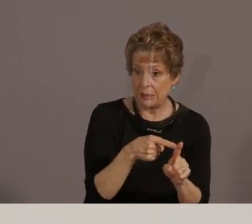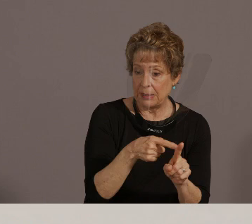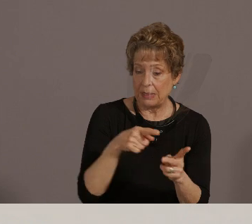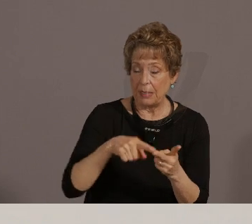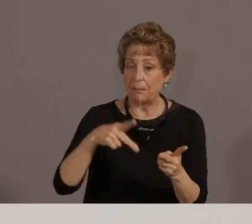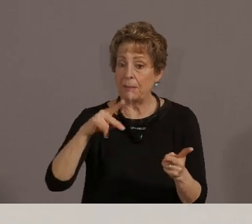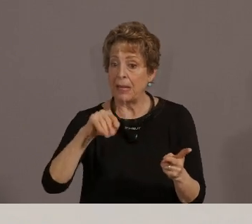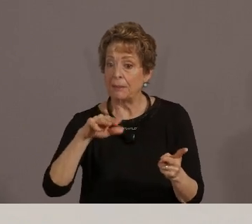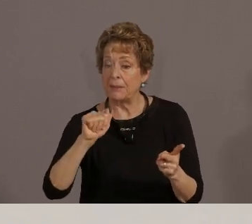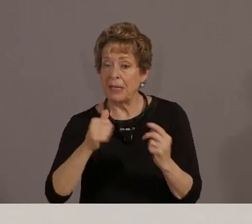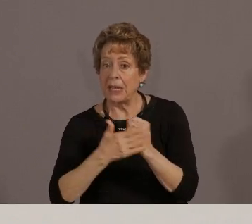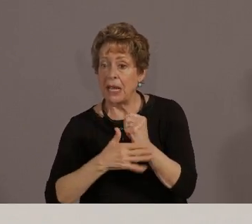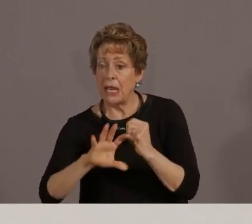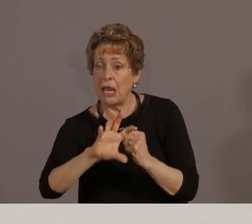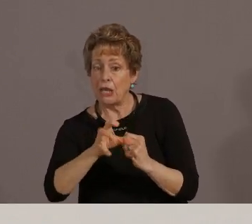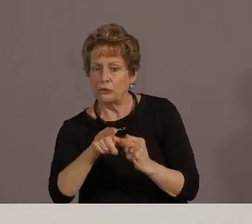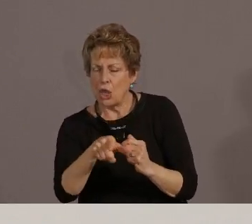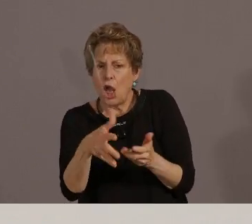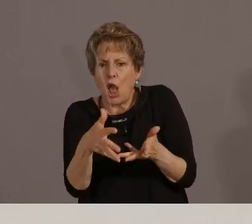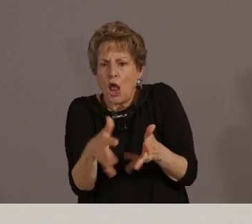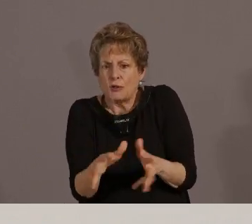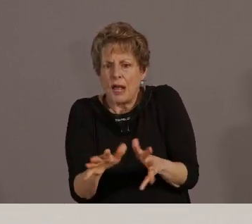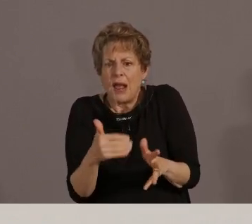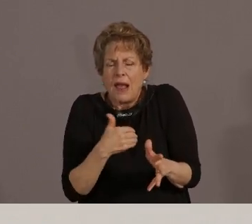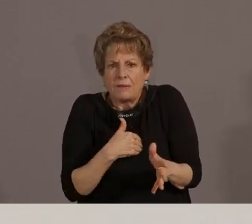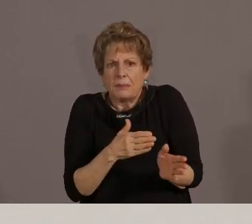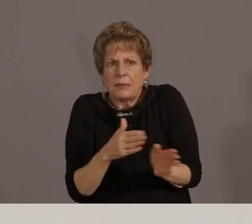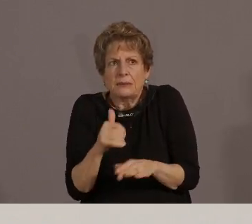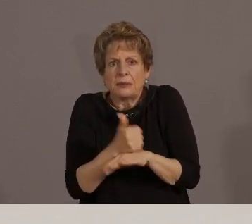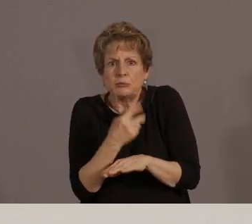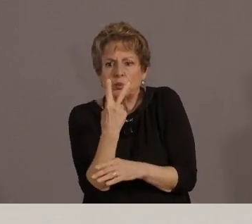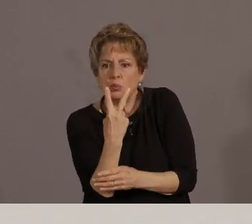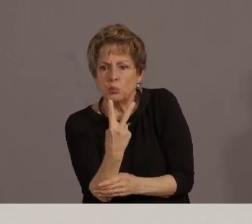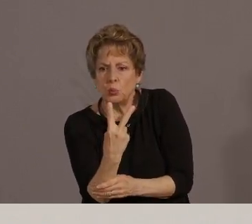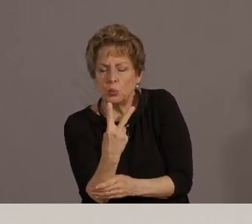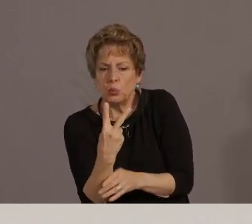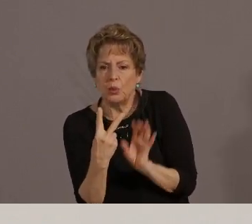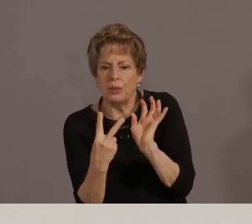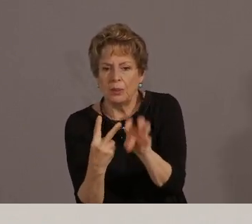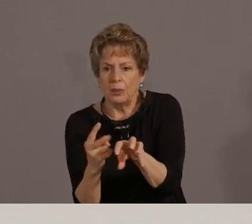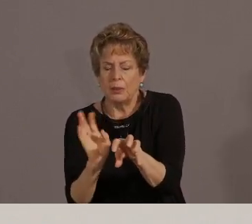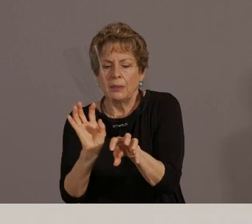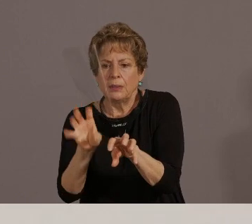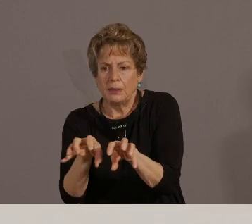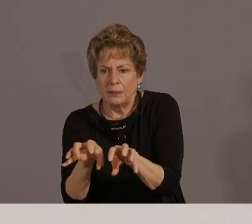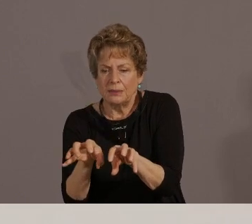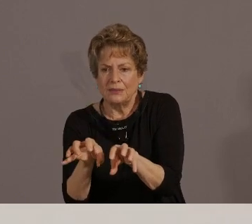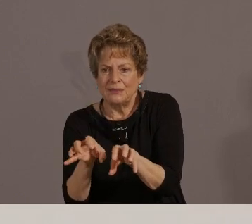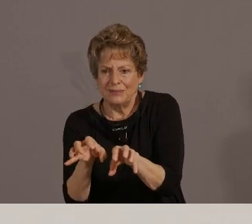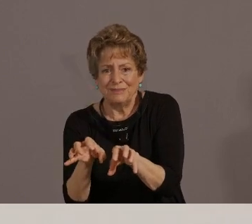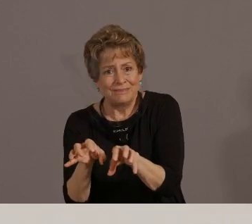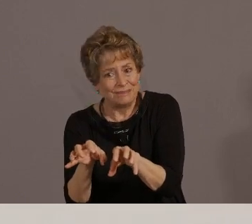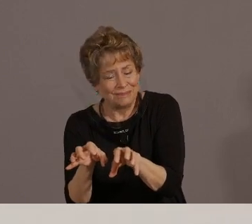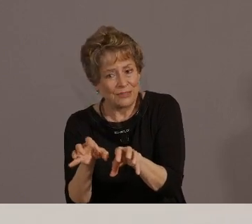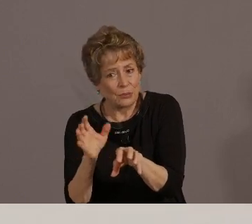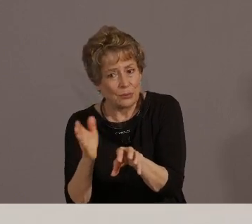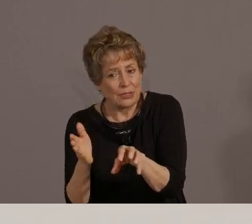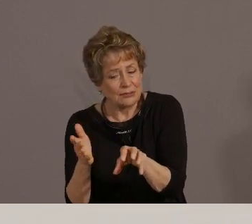up or has planned 2 sites, and this would serve Latino communities,